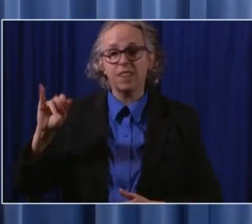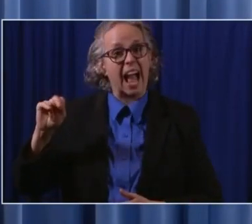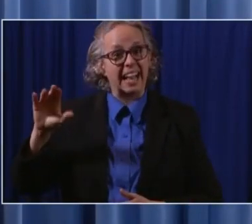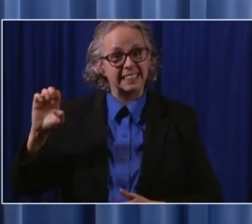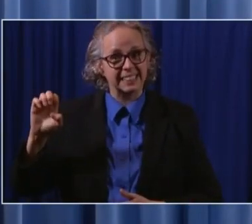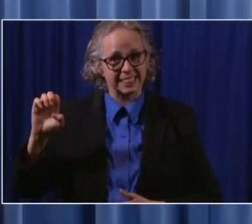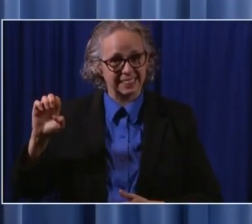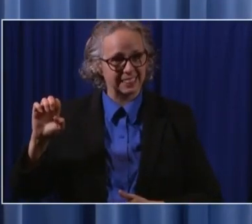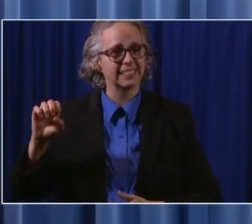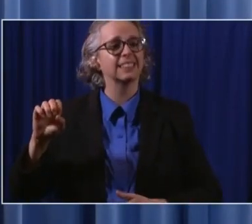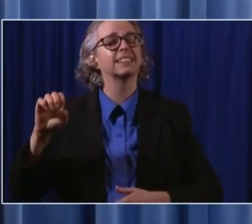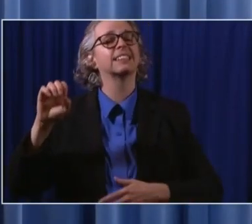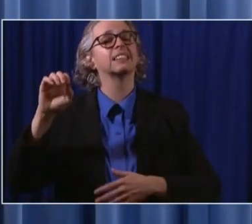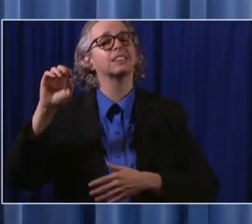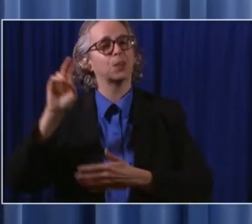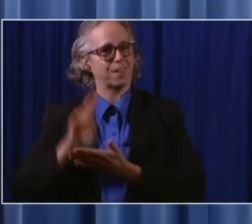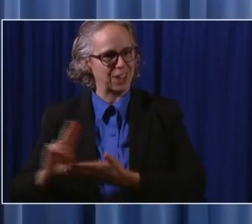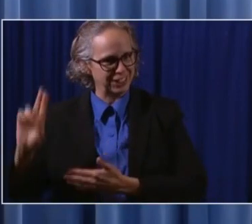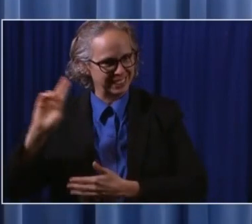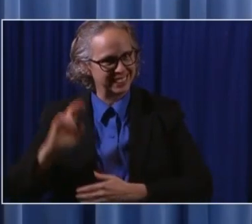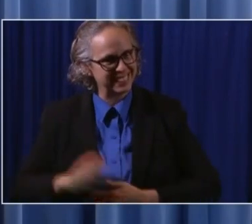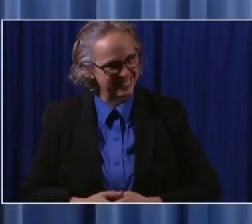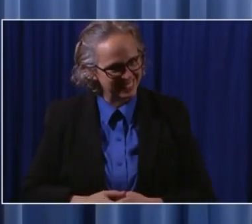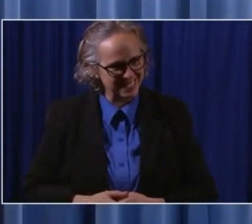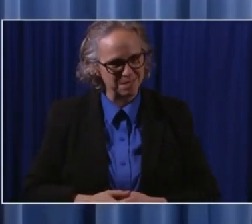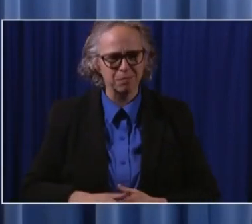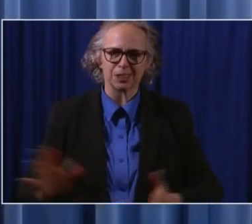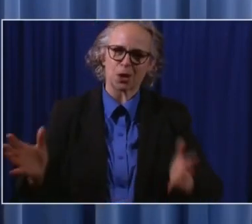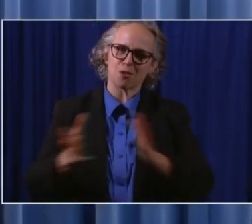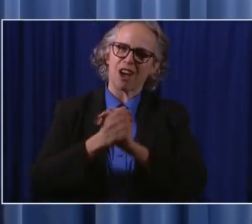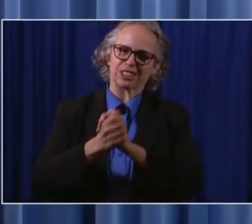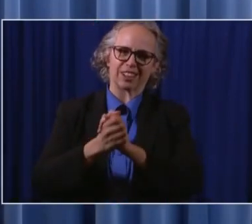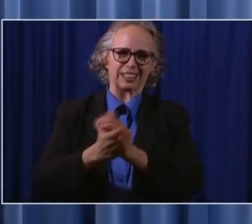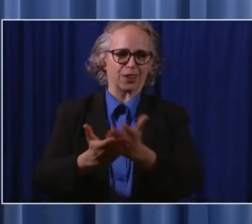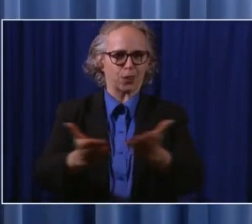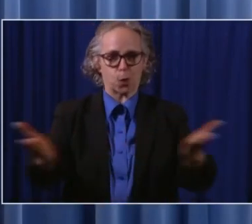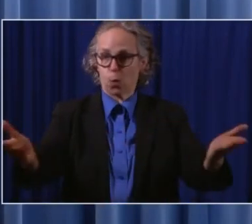Good wishes to all the DeWine's College grads out there.